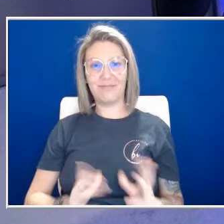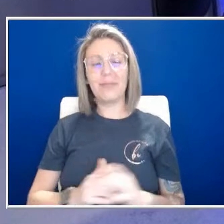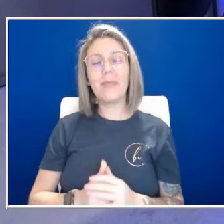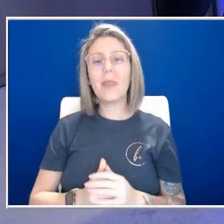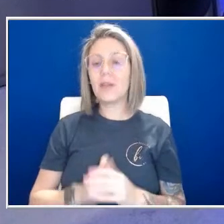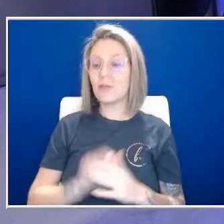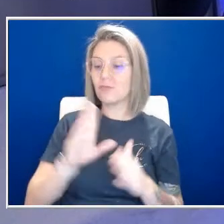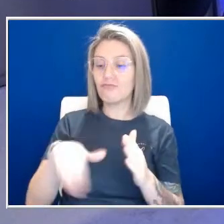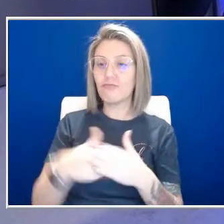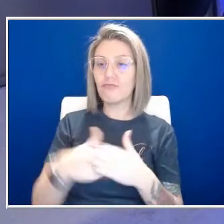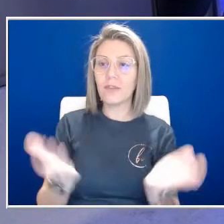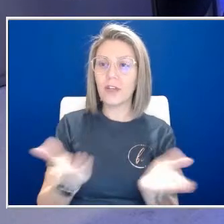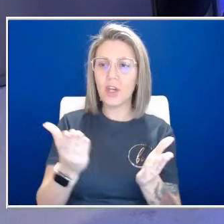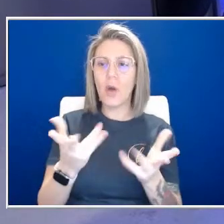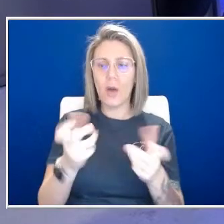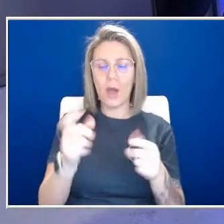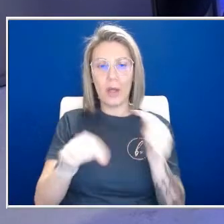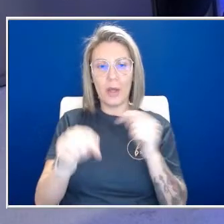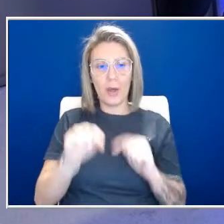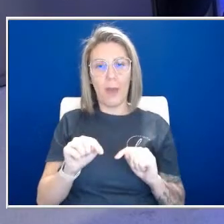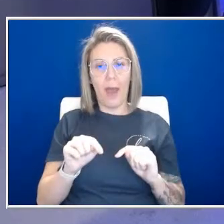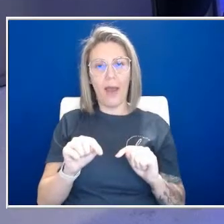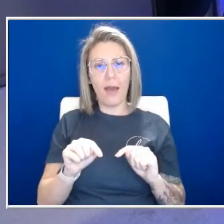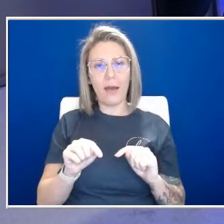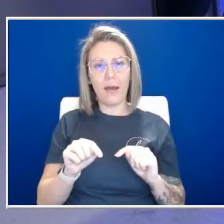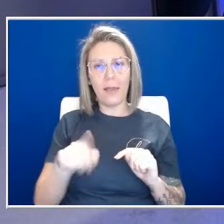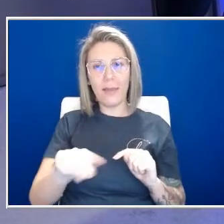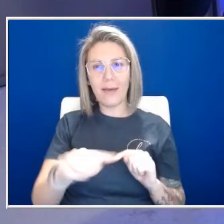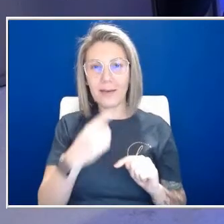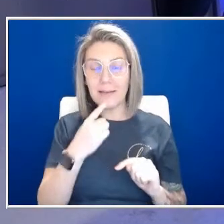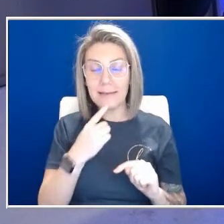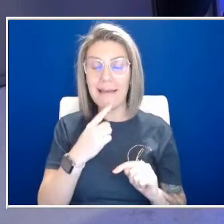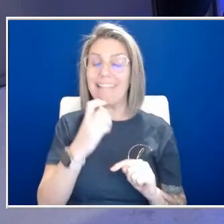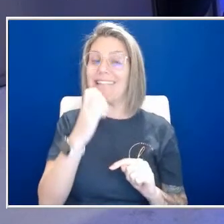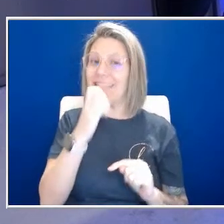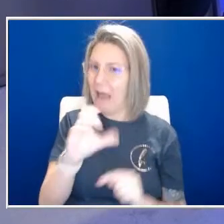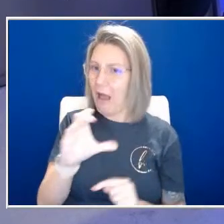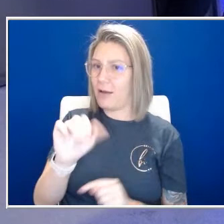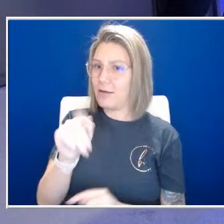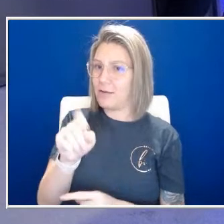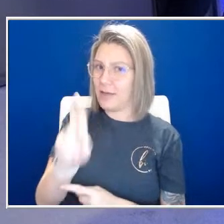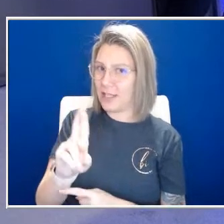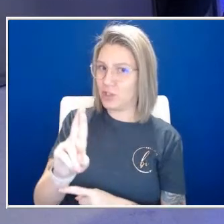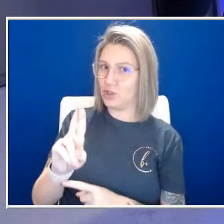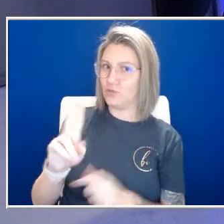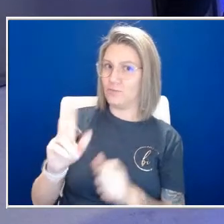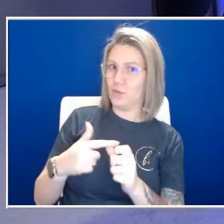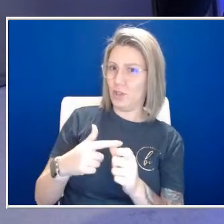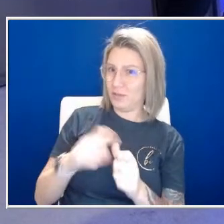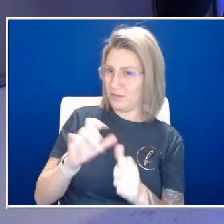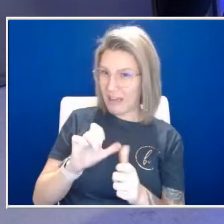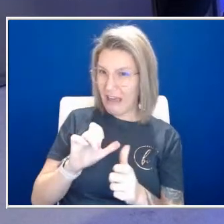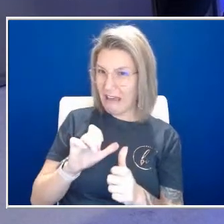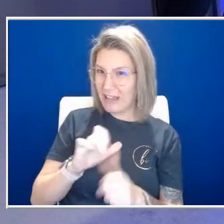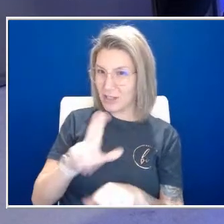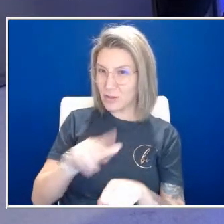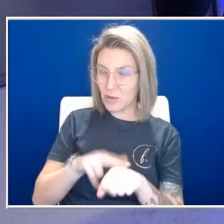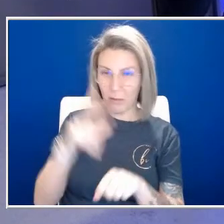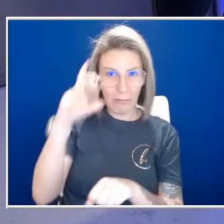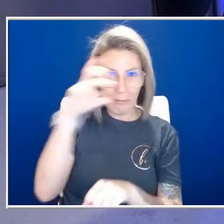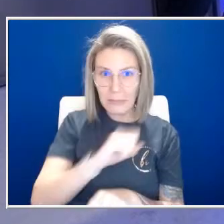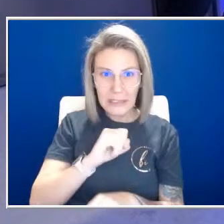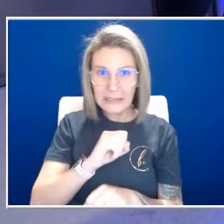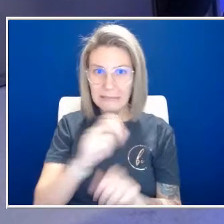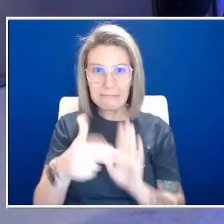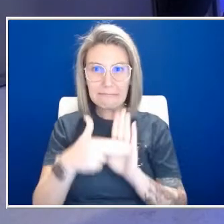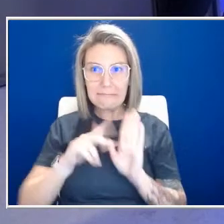back because they said it was not cancer initially. Right. Docs, is that normal just to miss it altogether, the diagnosis?